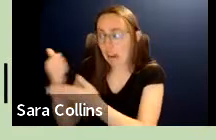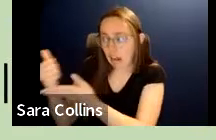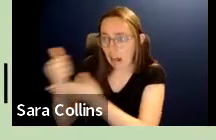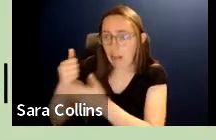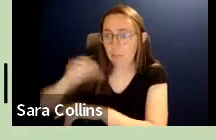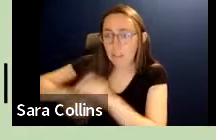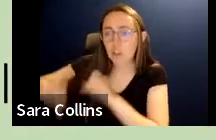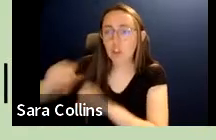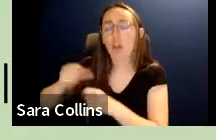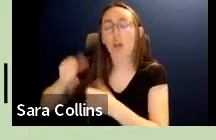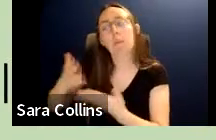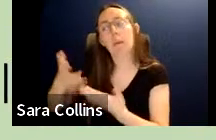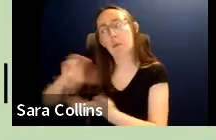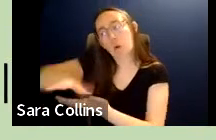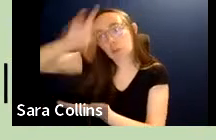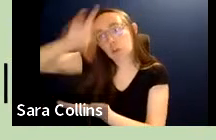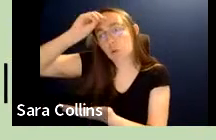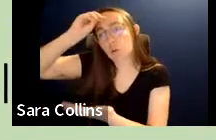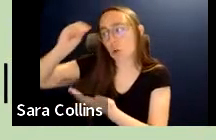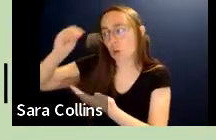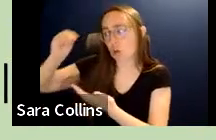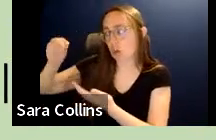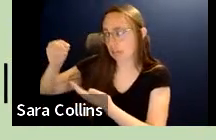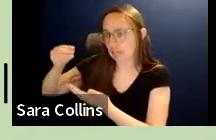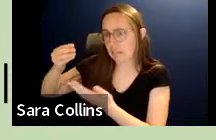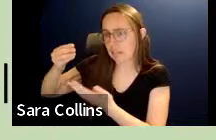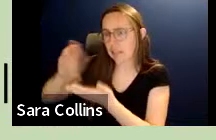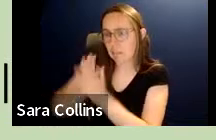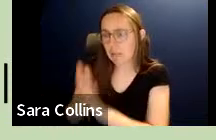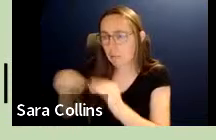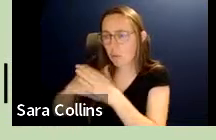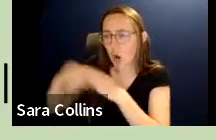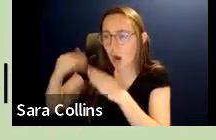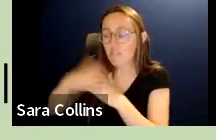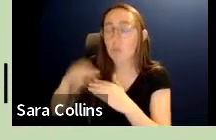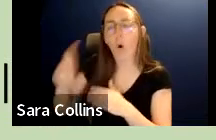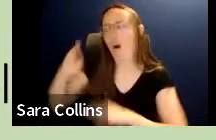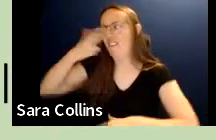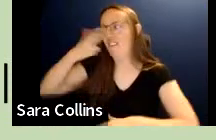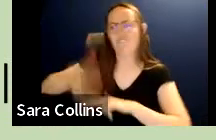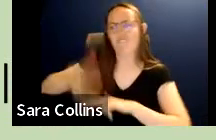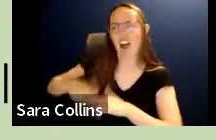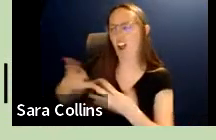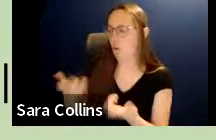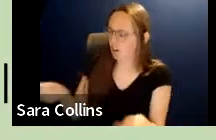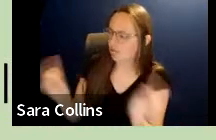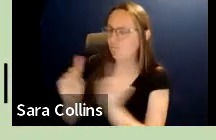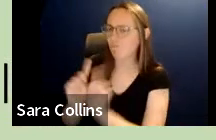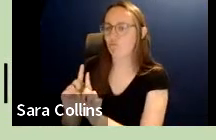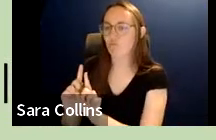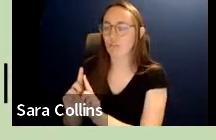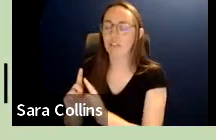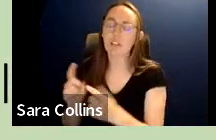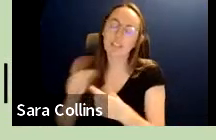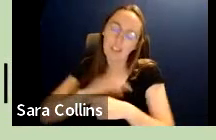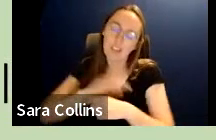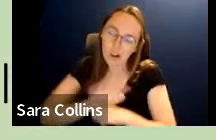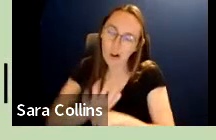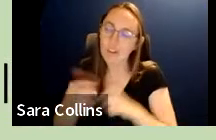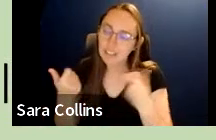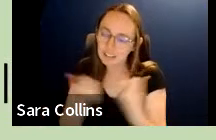with it, or because it's more fun to pair up with someone. COVID has made challenges there, of course,